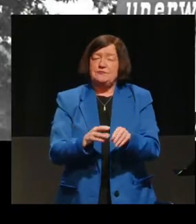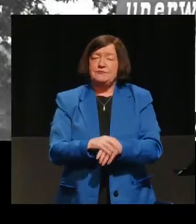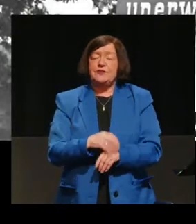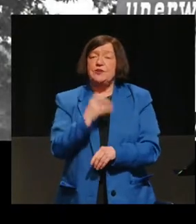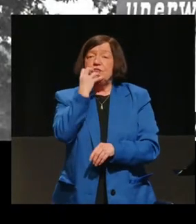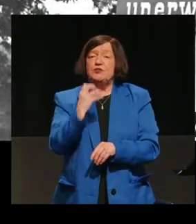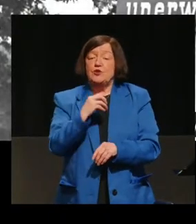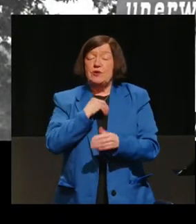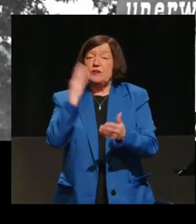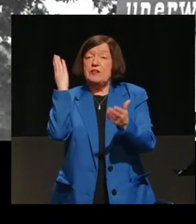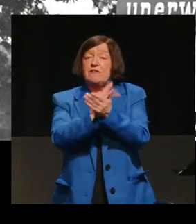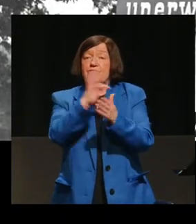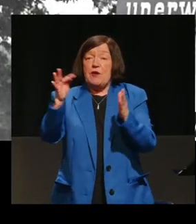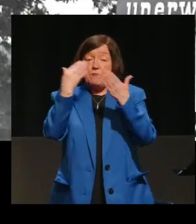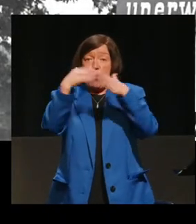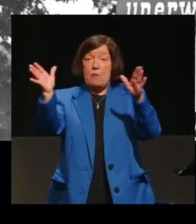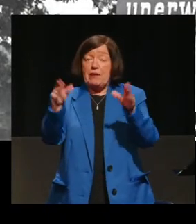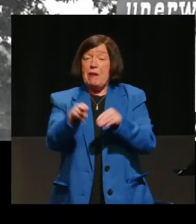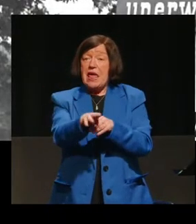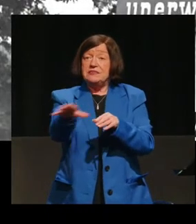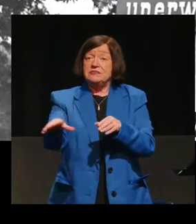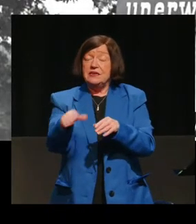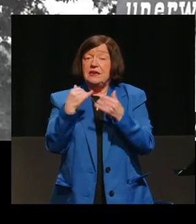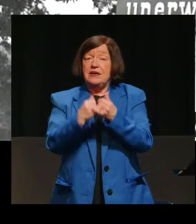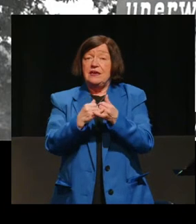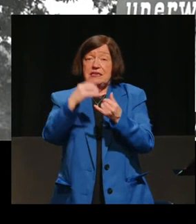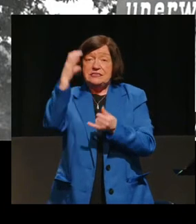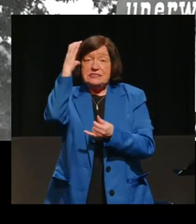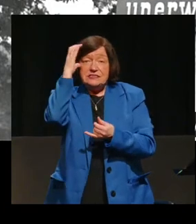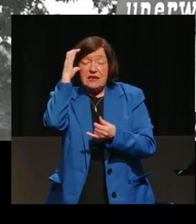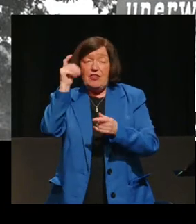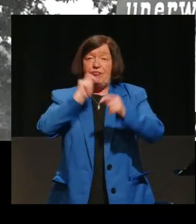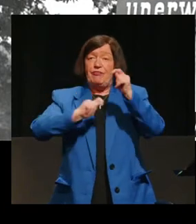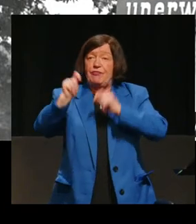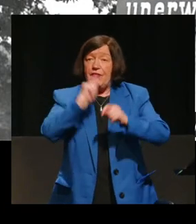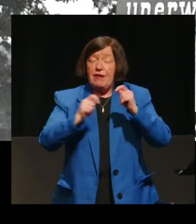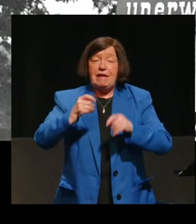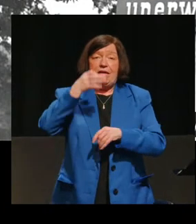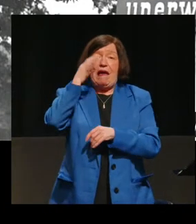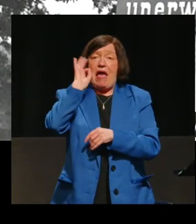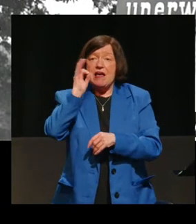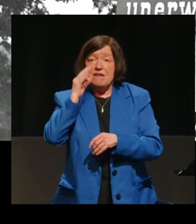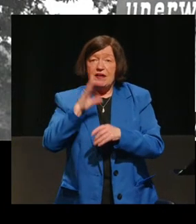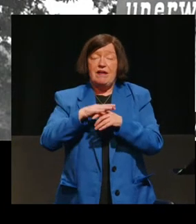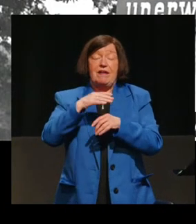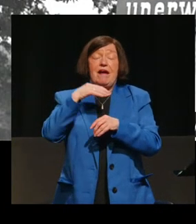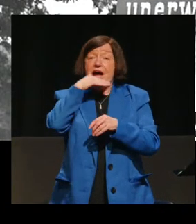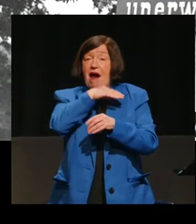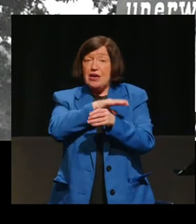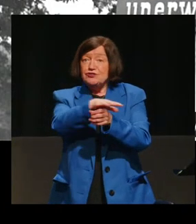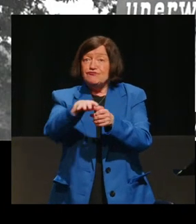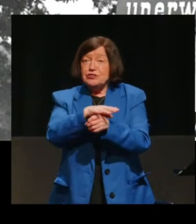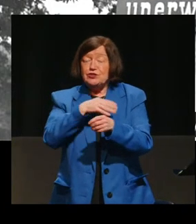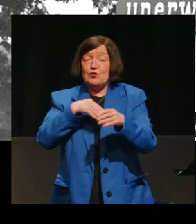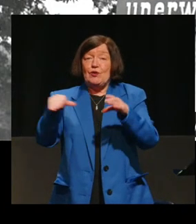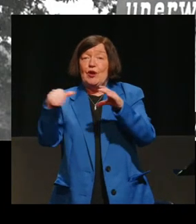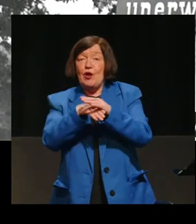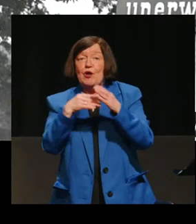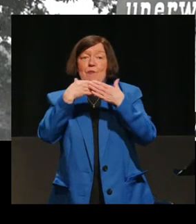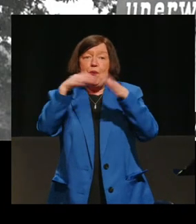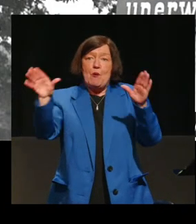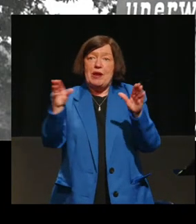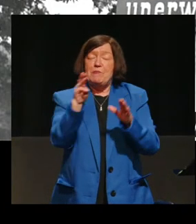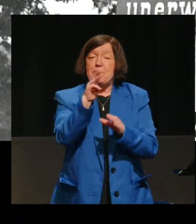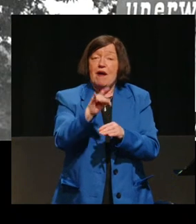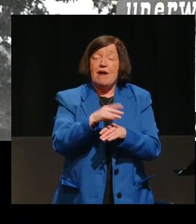Jews were forbidden from public places, such as cinemas, theatres, cafes, ice rinks, swimming pools, or public